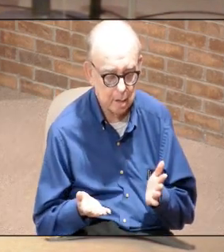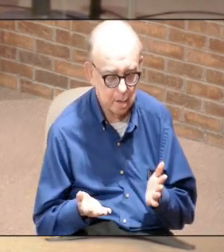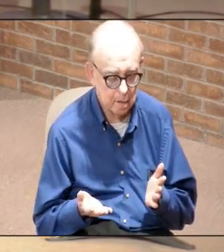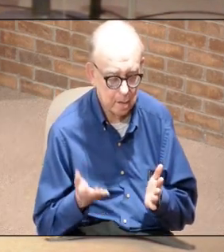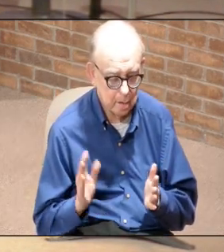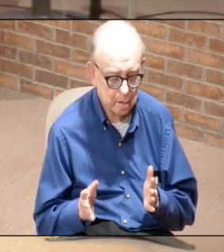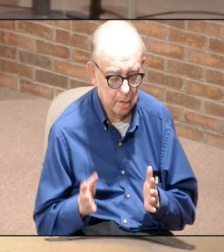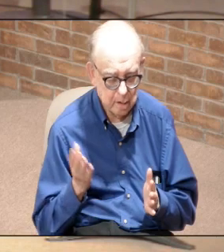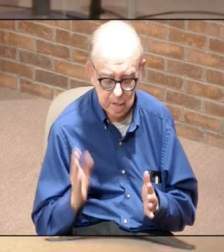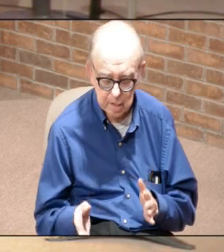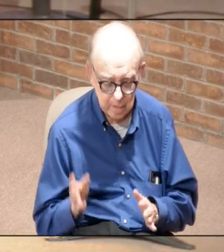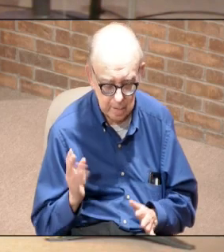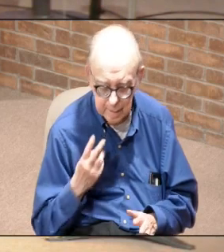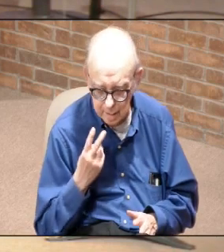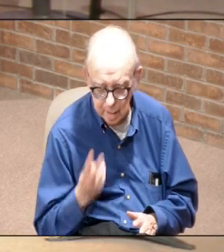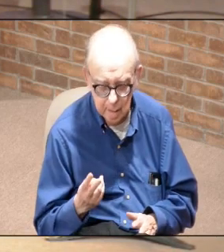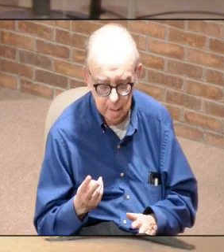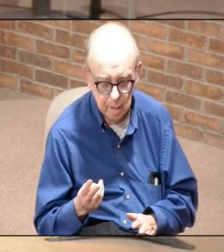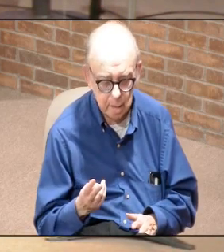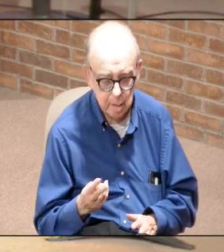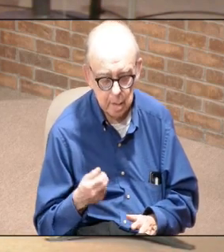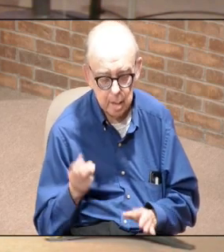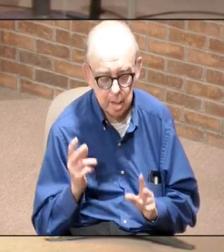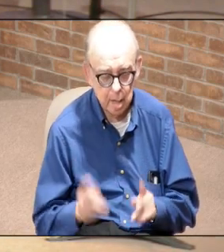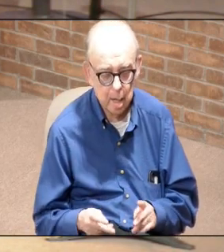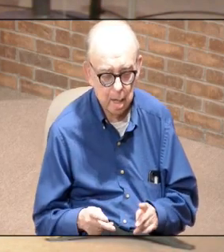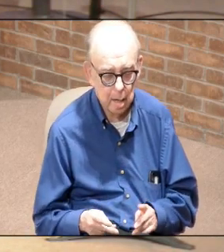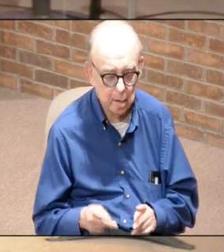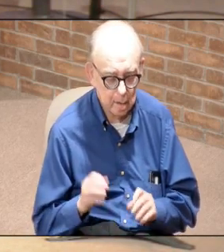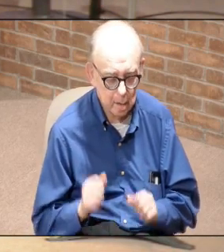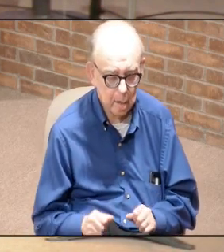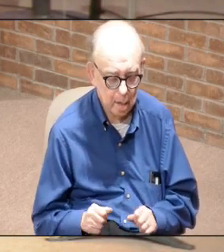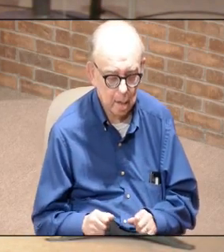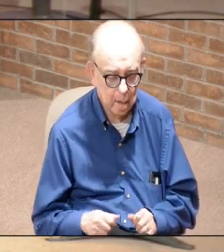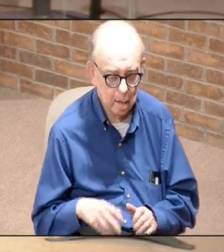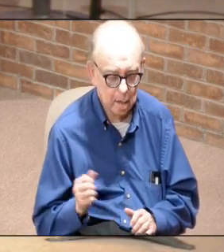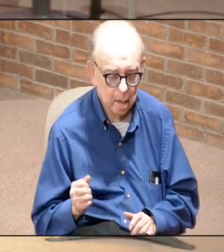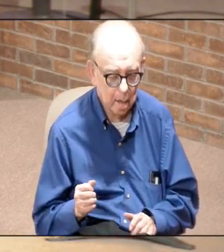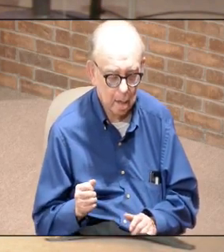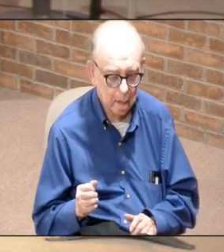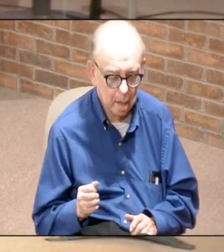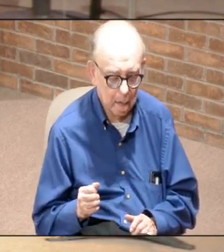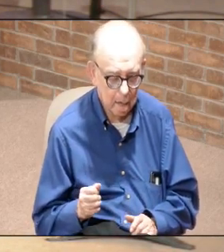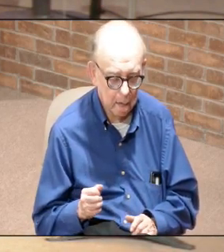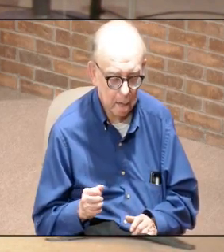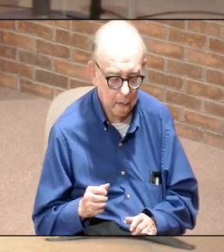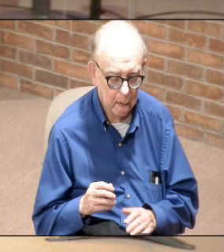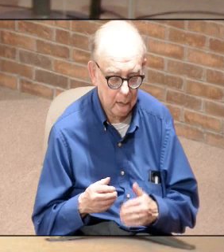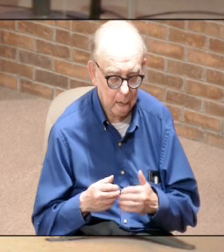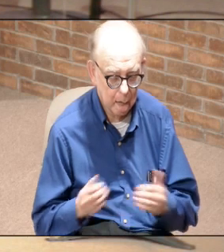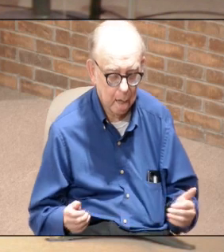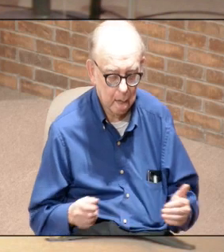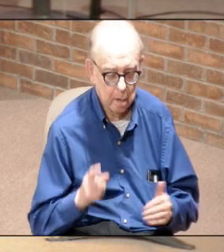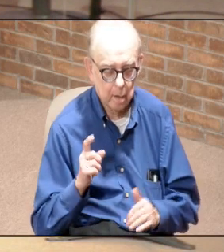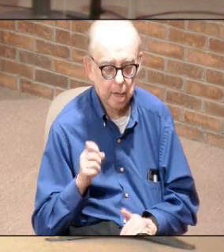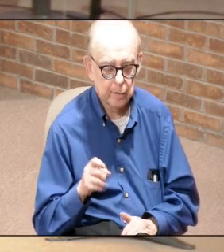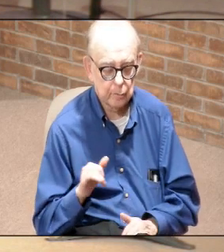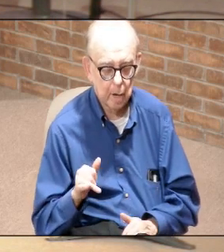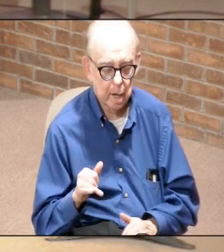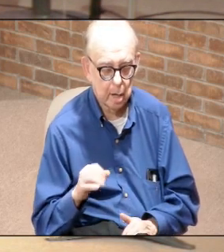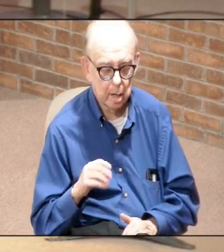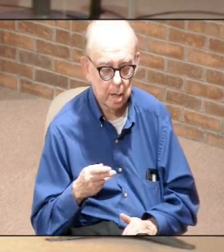have never, ever seen anyone been able to take and split an XY